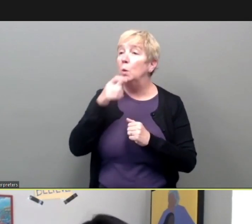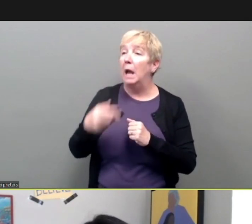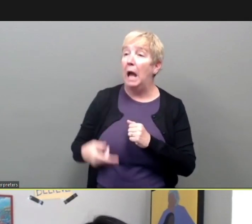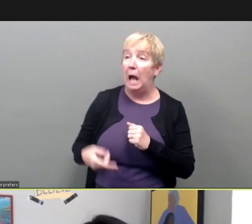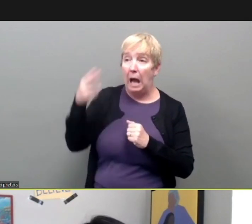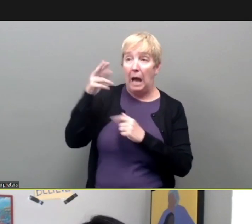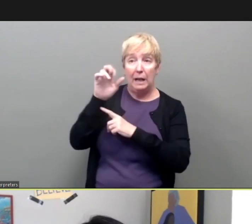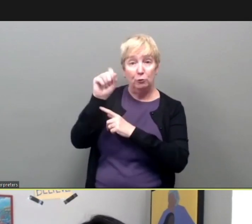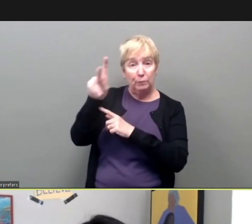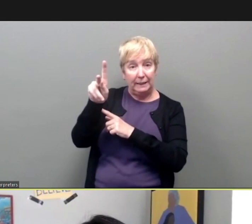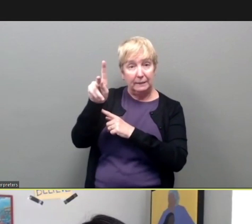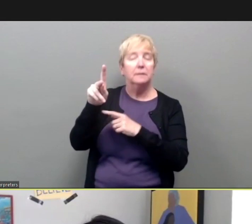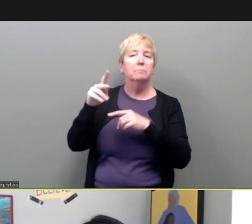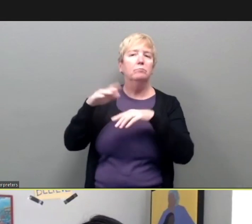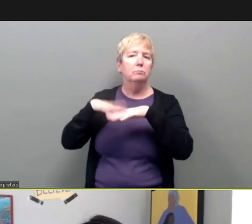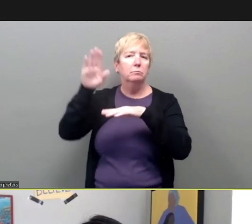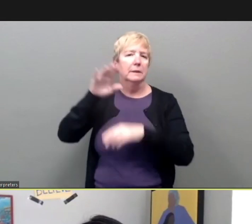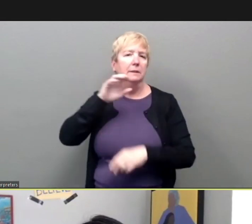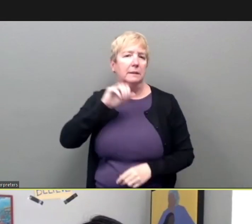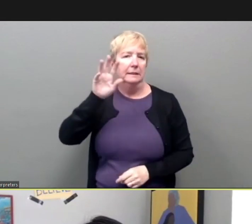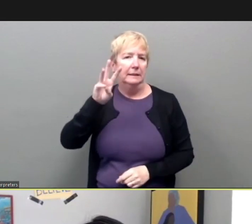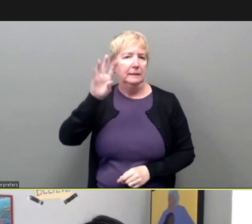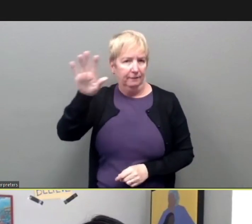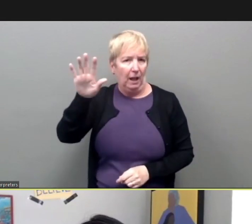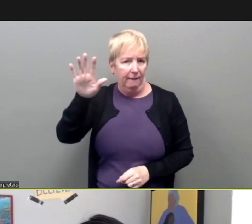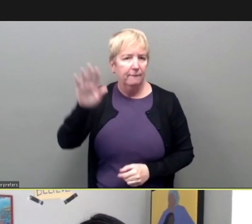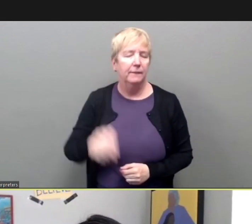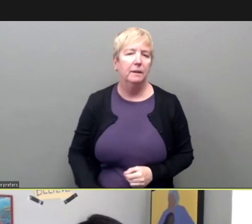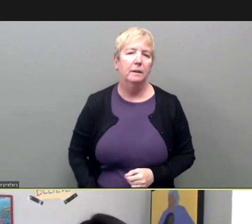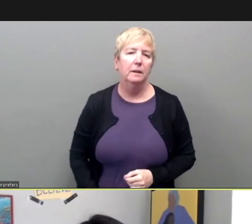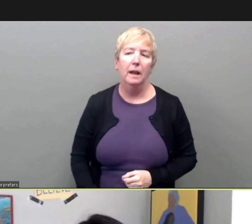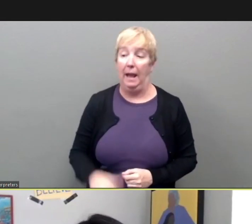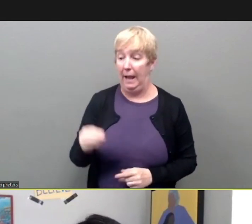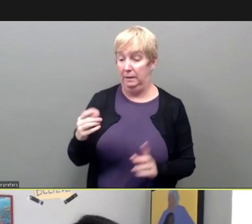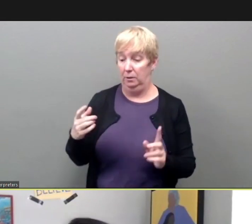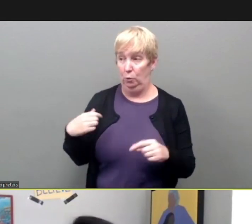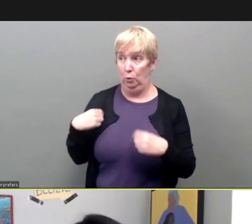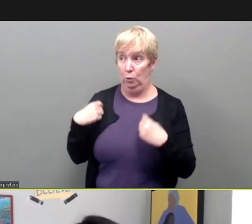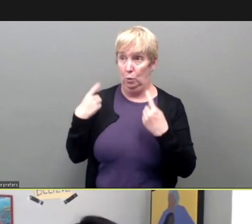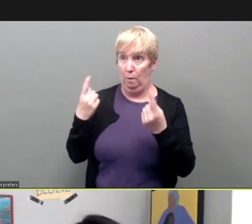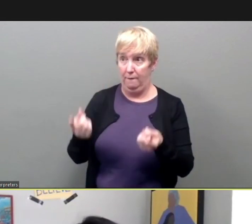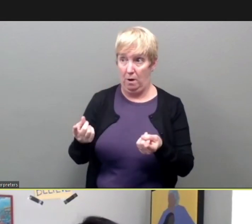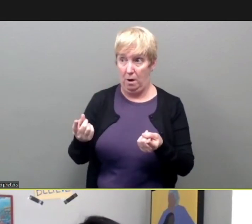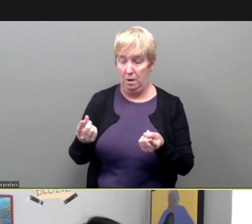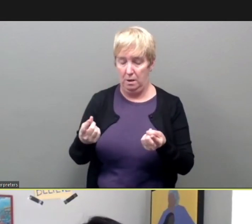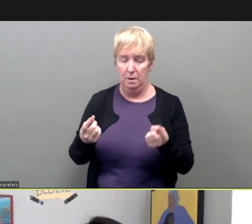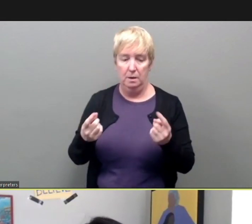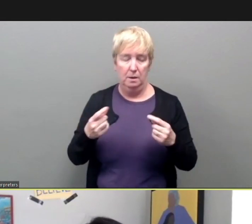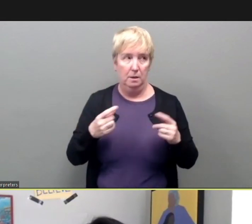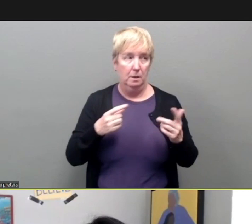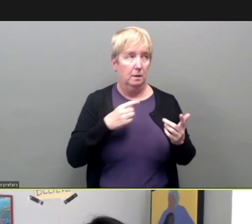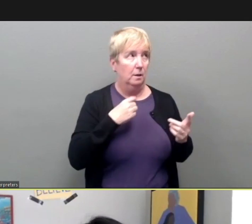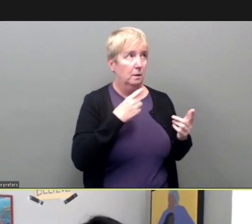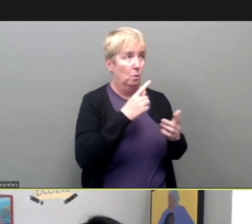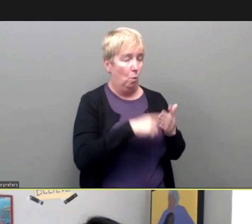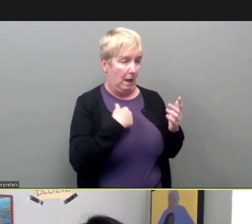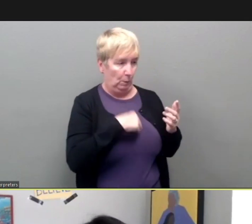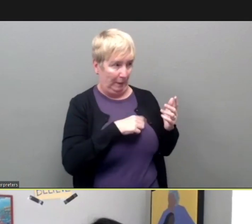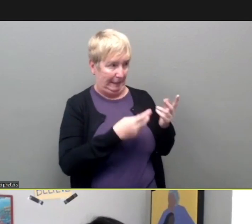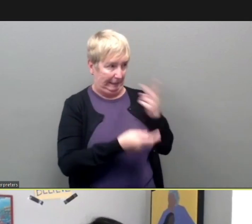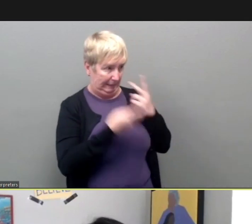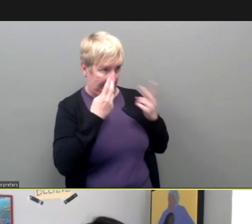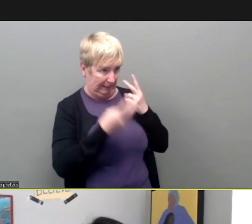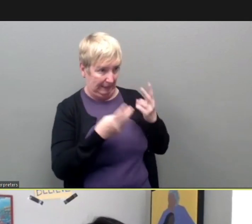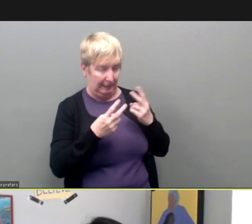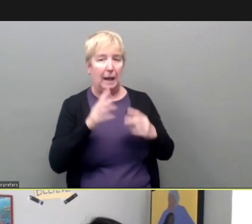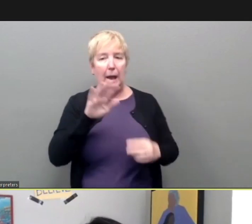65 and older group for the boosters. And so far, according to our information from our data system, about a